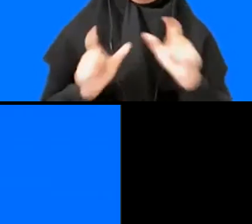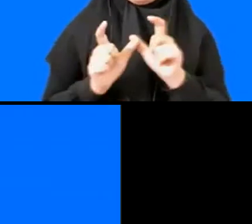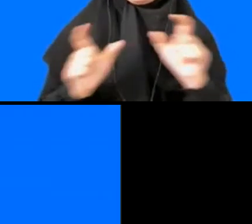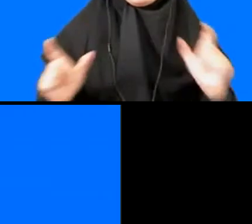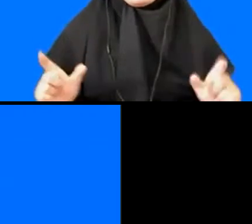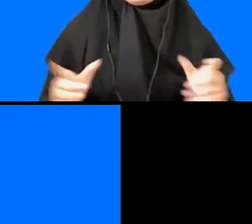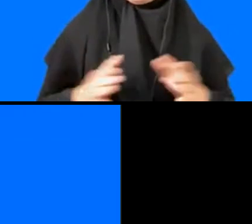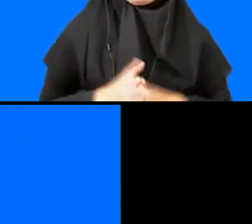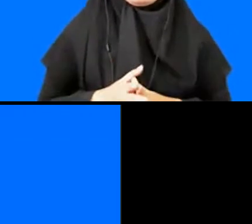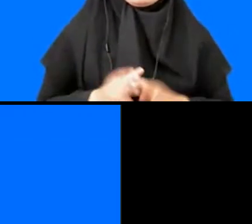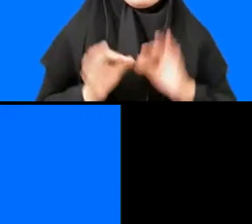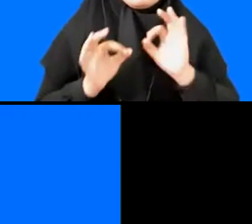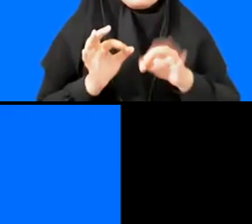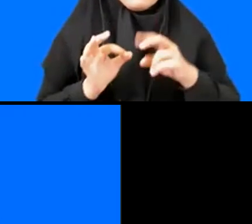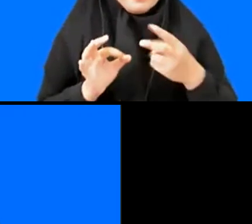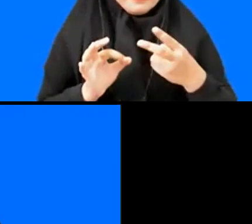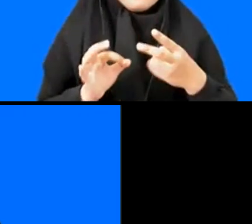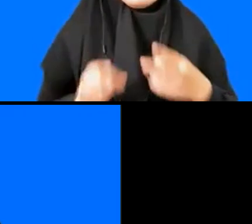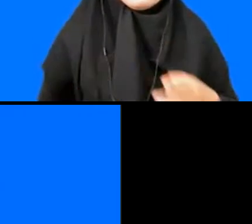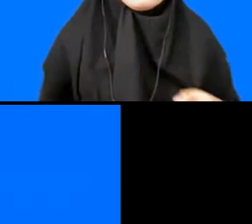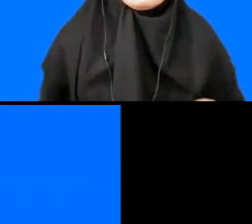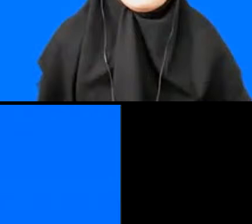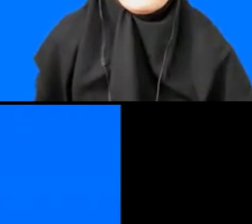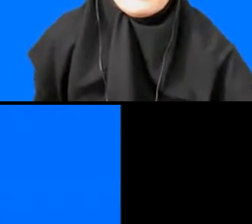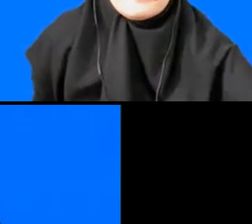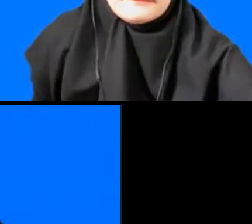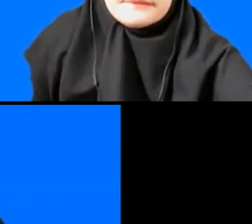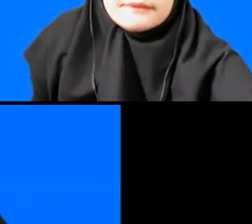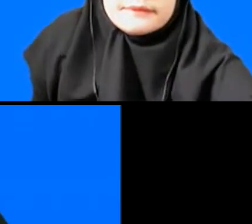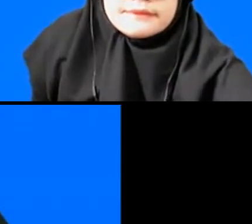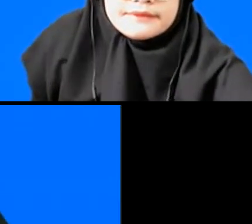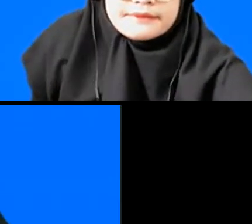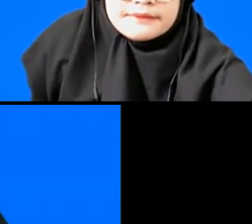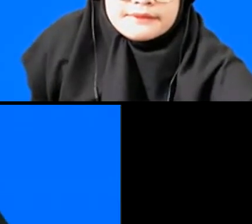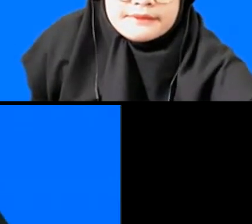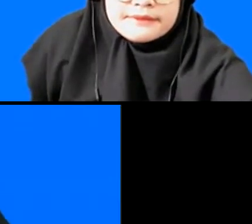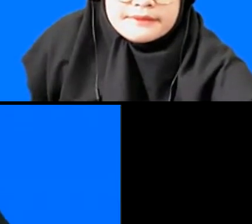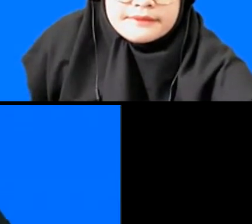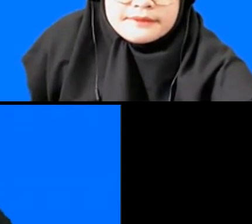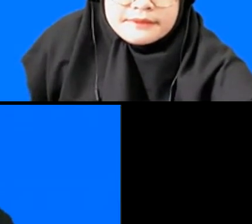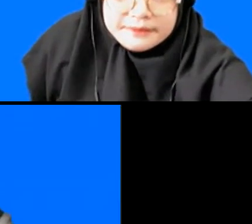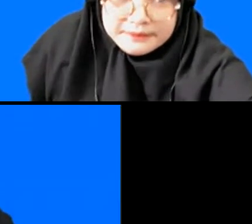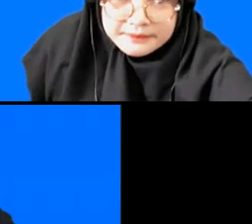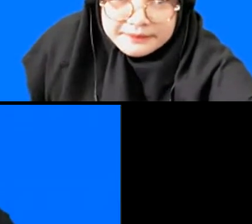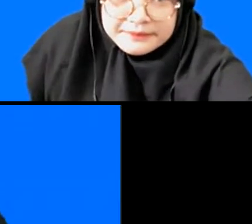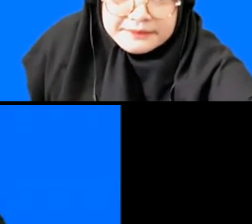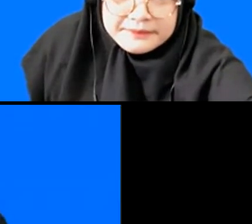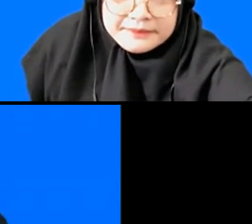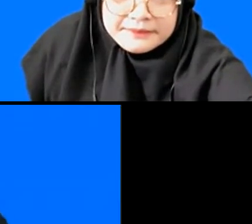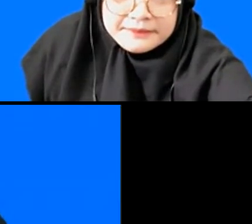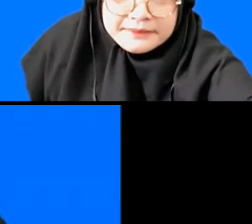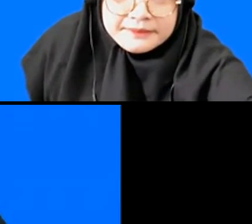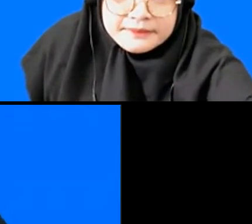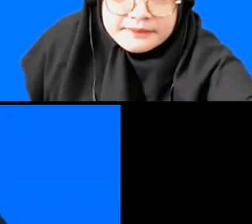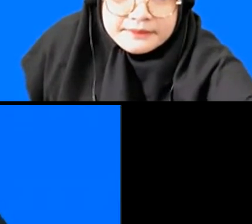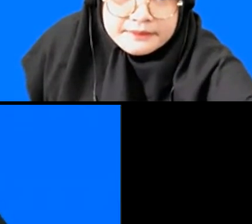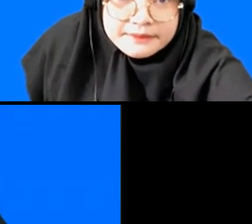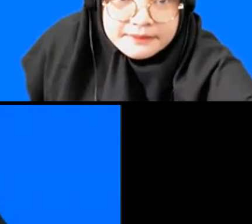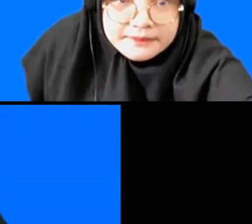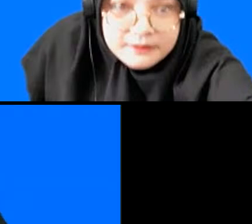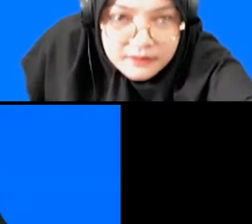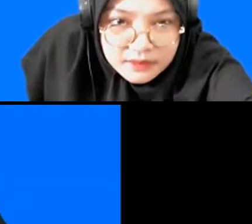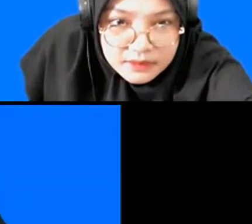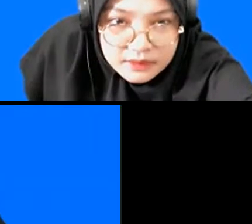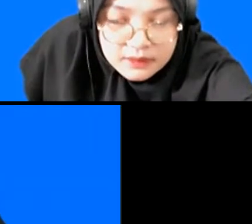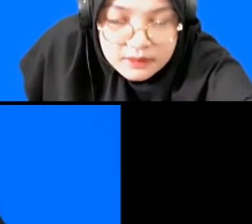in Indonesia or or abroad, they also have their own foundation for